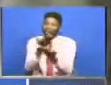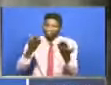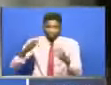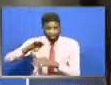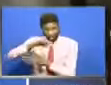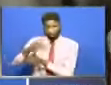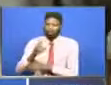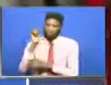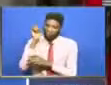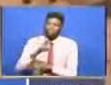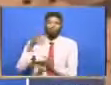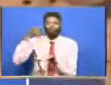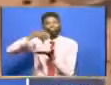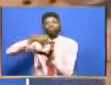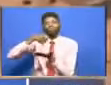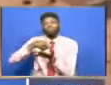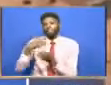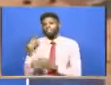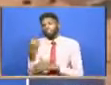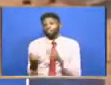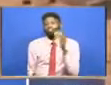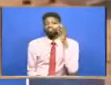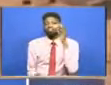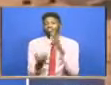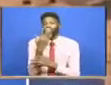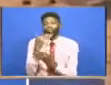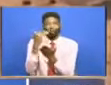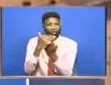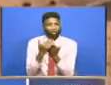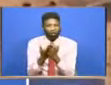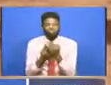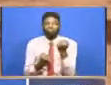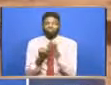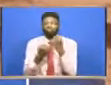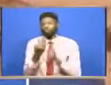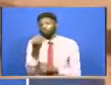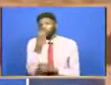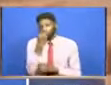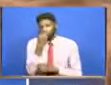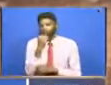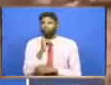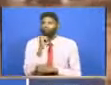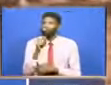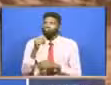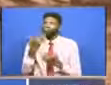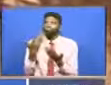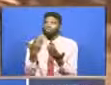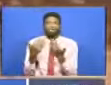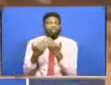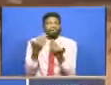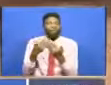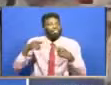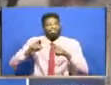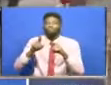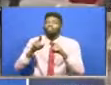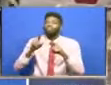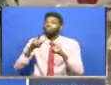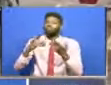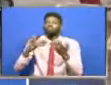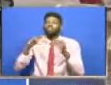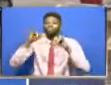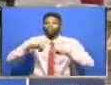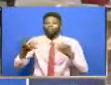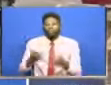be considered for the yet-to-be-launched hunger safety net program, irrespective of where they have settled. The ward rep said the move